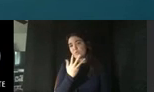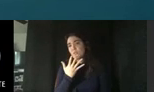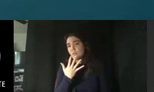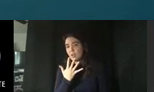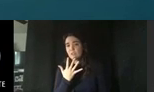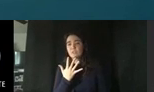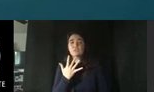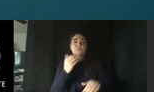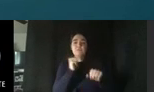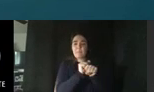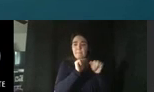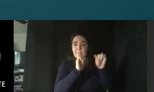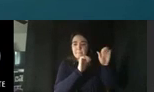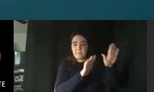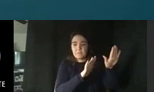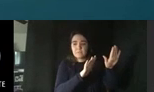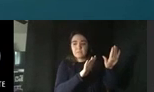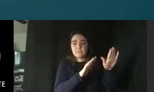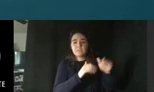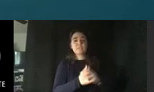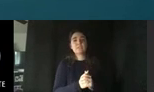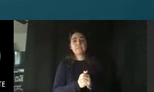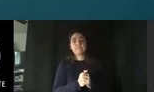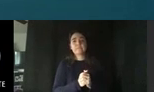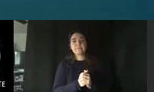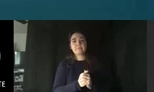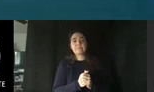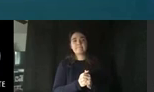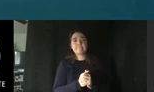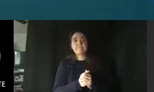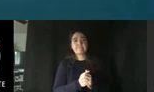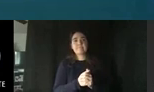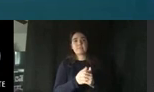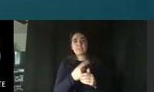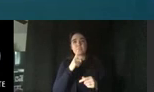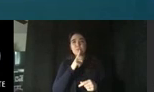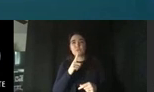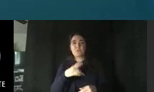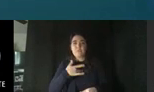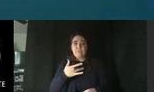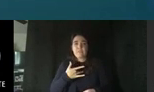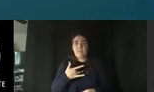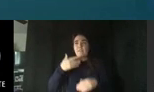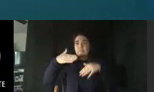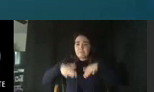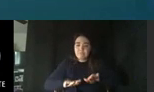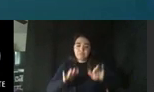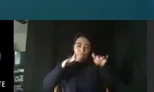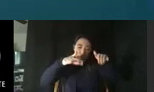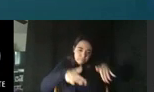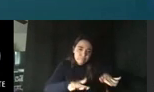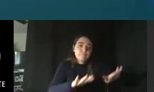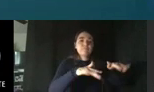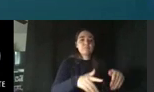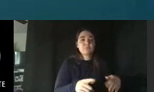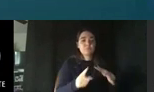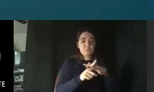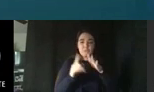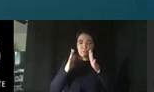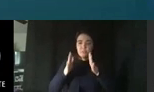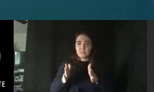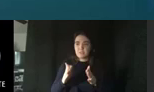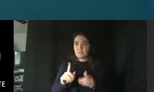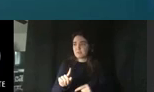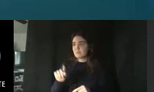of the mountains of Afghanistan. It's the true feel of the sea, of the Aegean Sea, when the refugees were going from Turkey